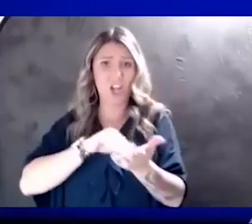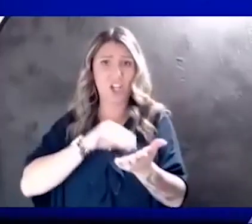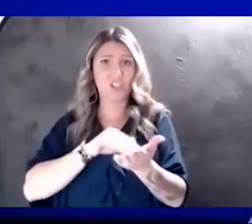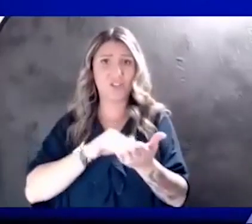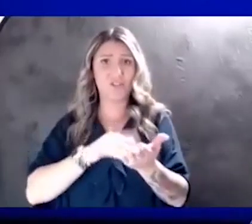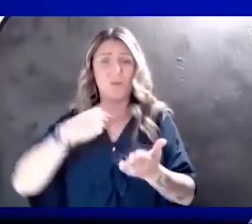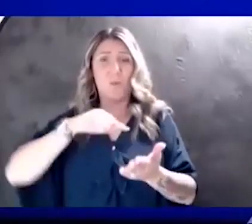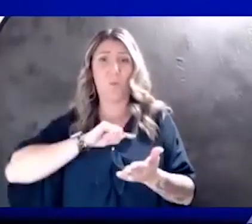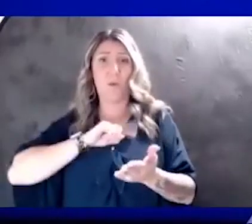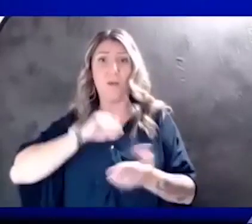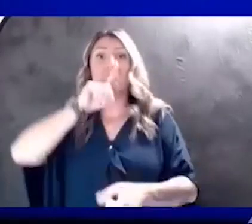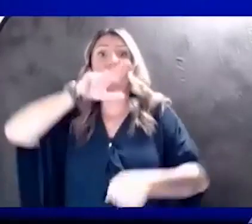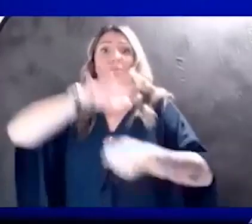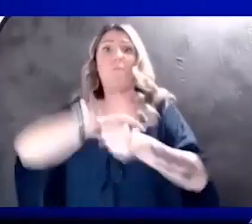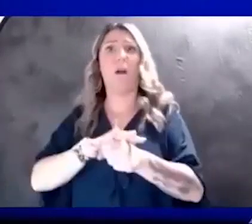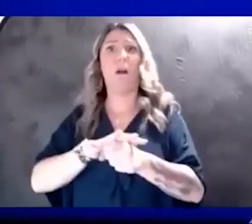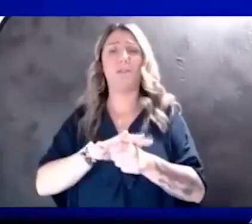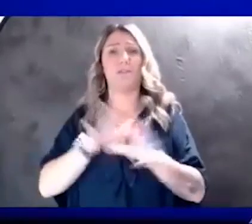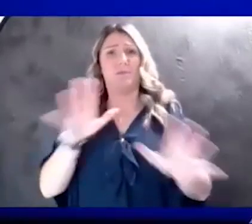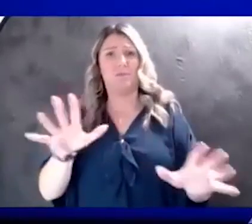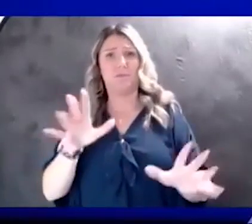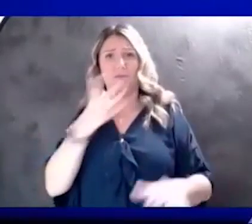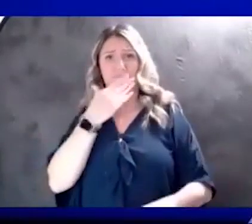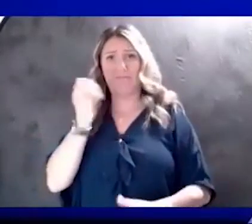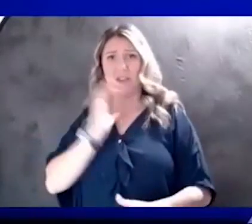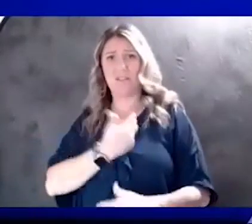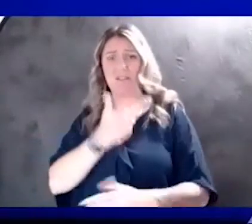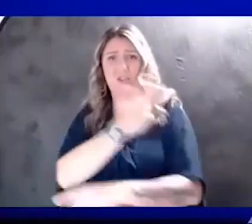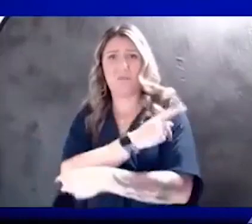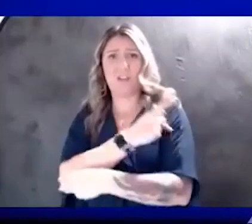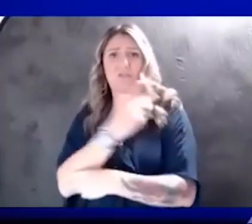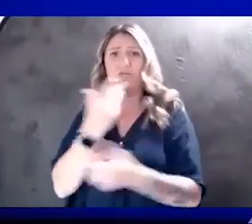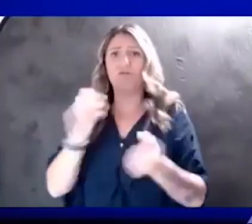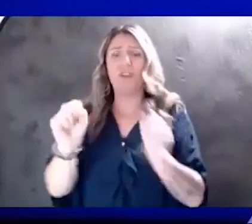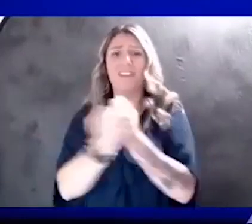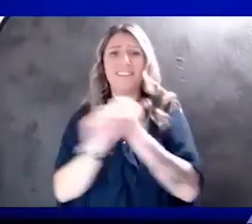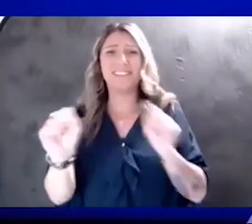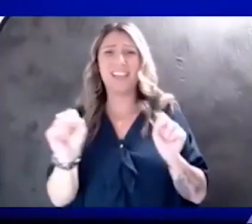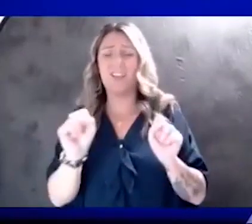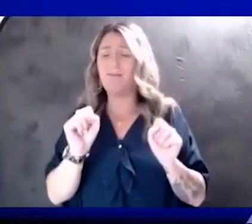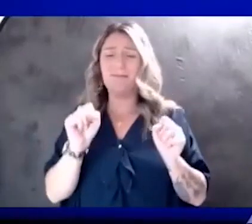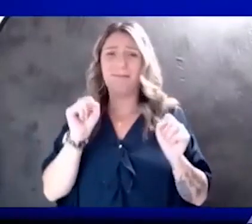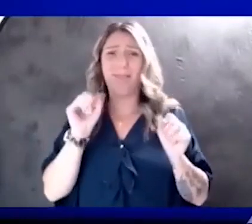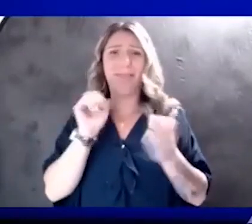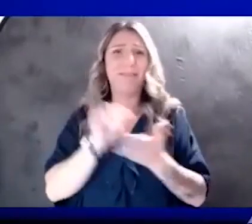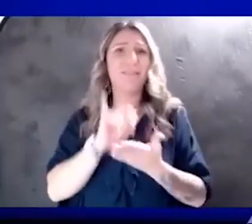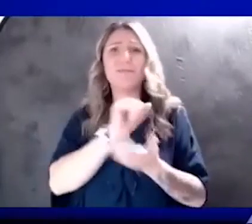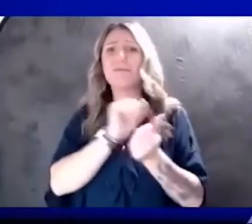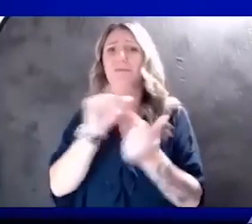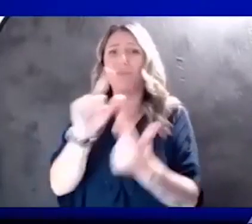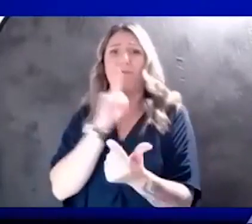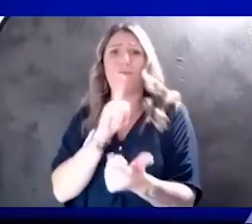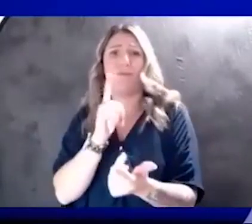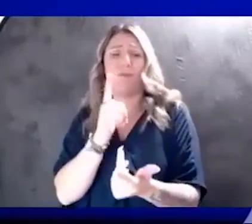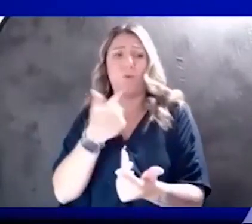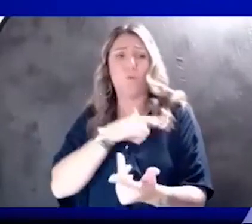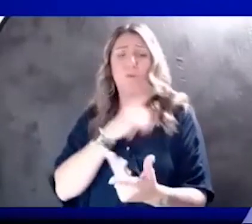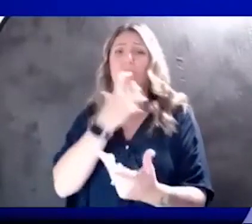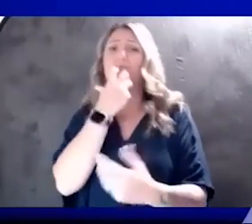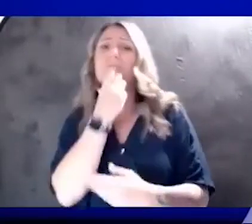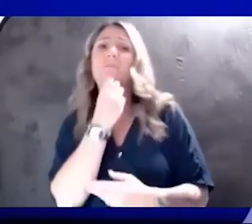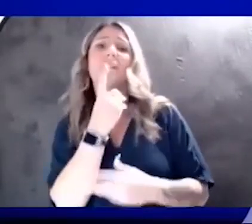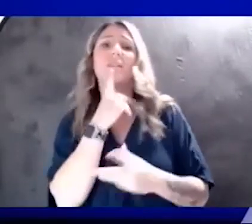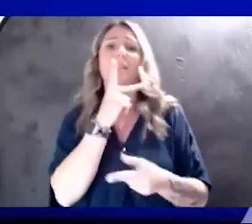to do the best for our patients and try to save them. This is all we're doing. We really care about people trying to get through this. And so when I talk